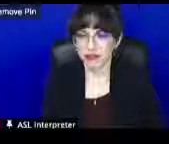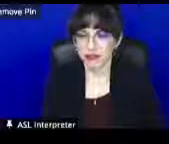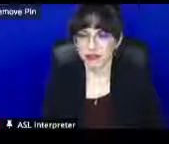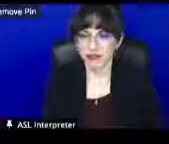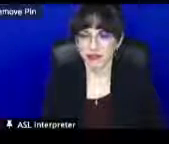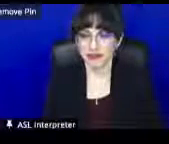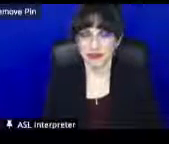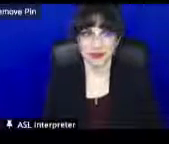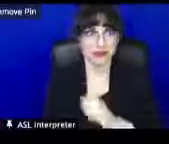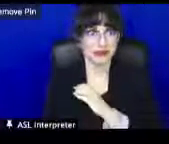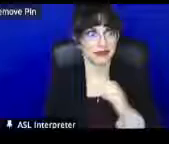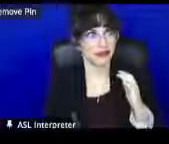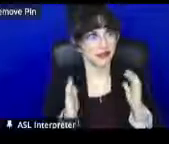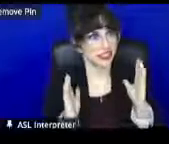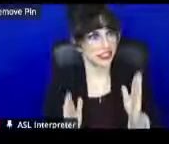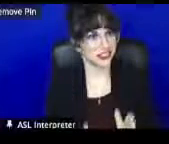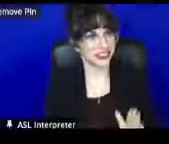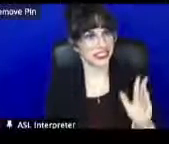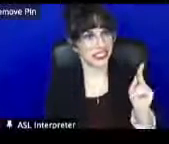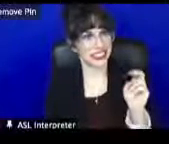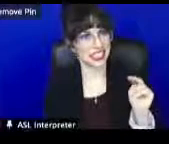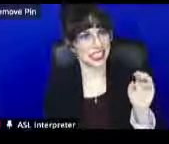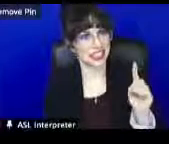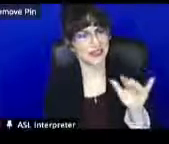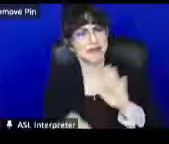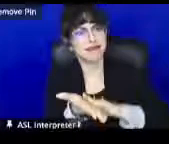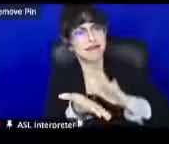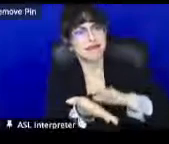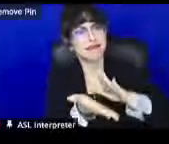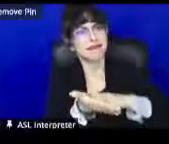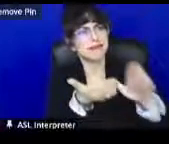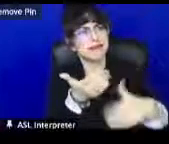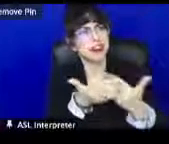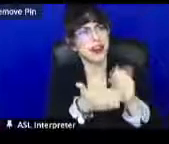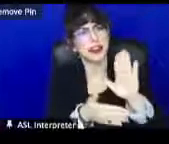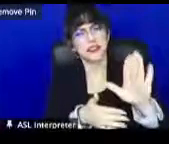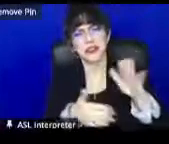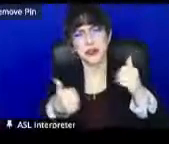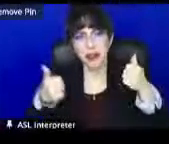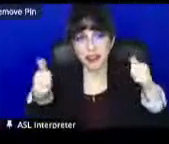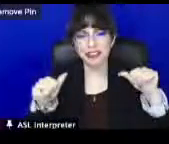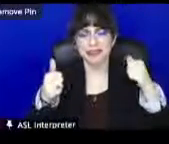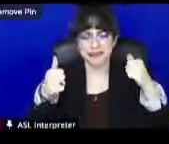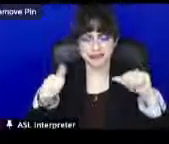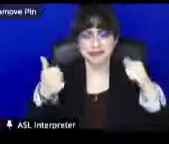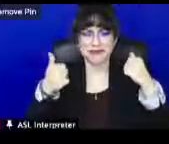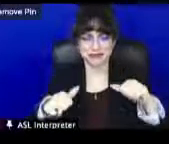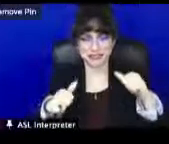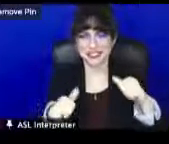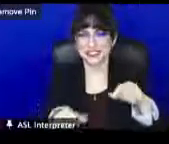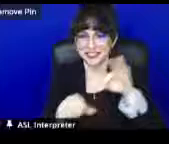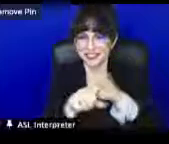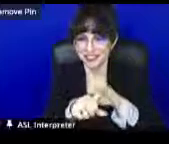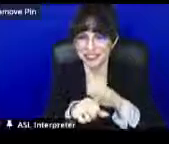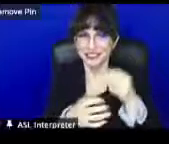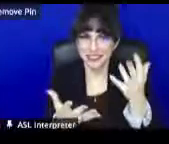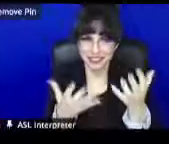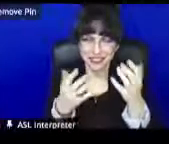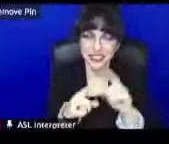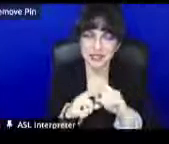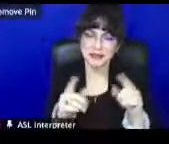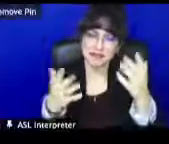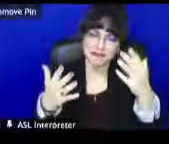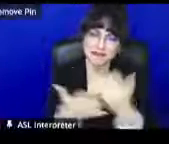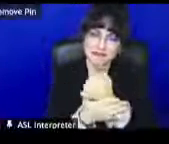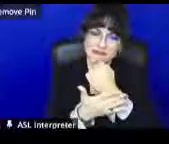Commissioner Kennedy, I would have to give you credit, though, for all the effort that you tried to try to vote. But that it does